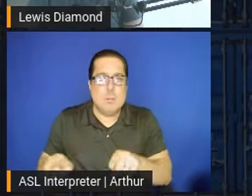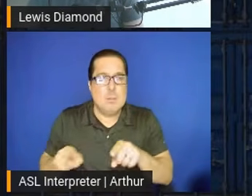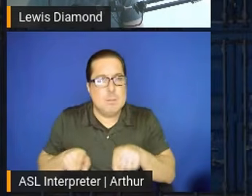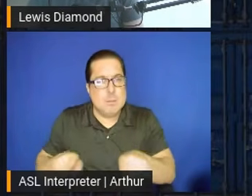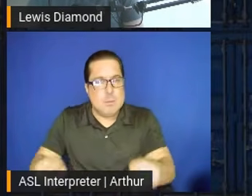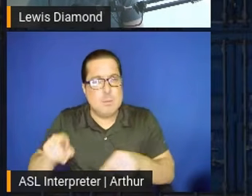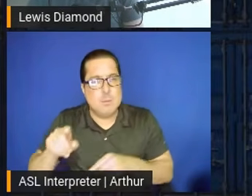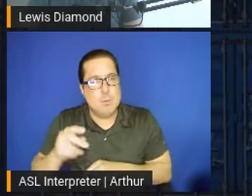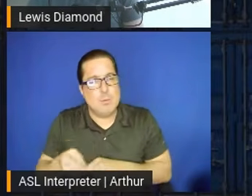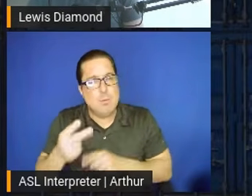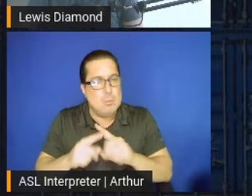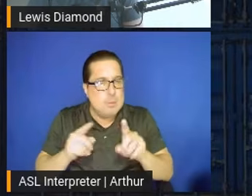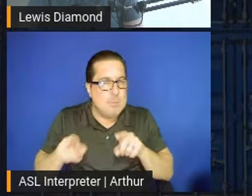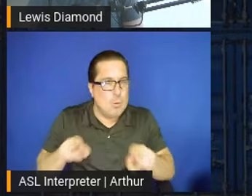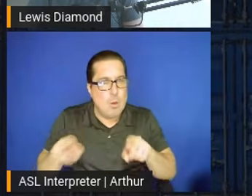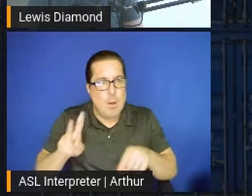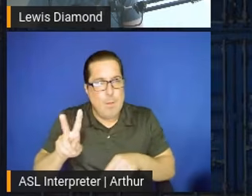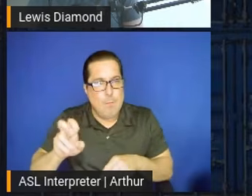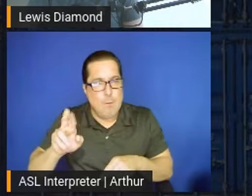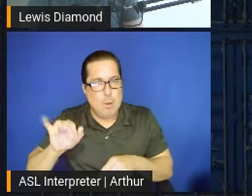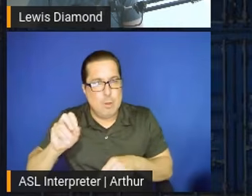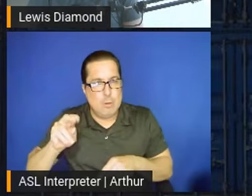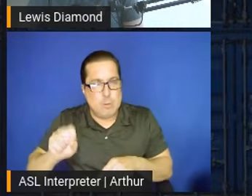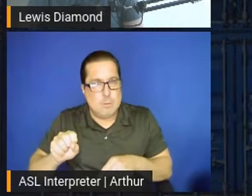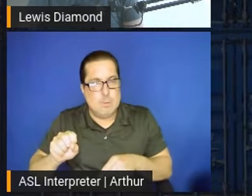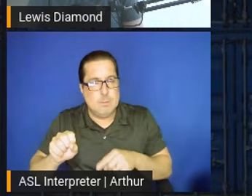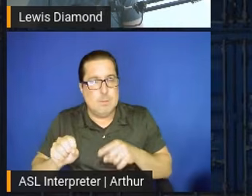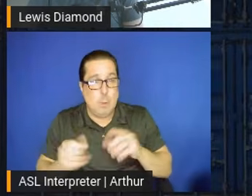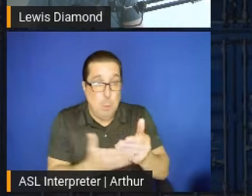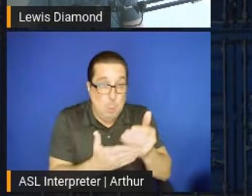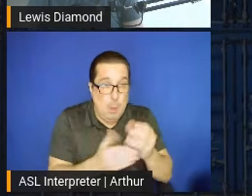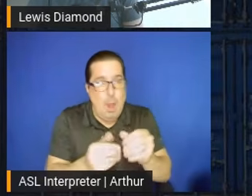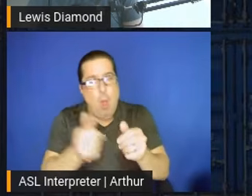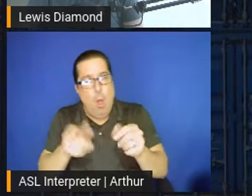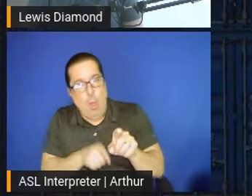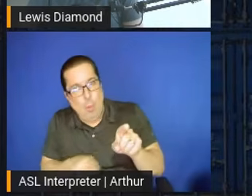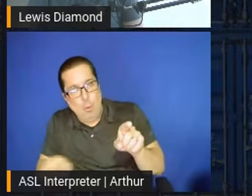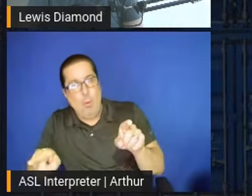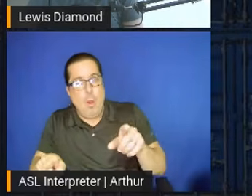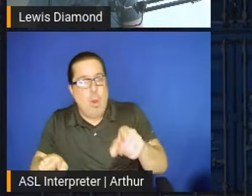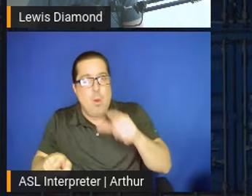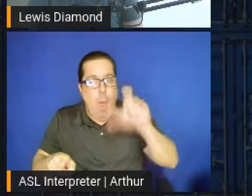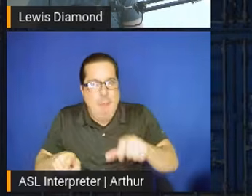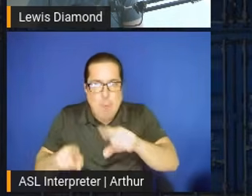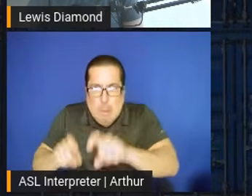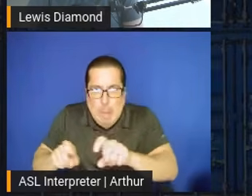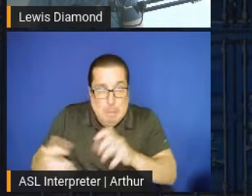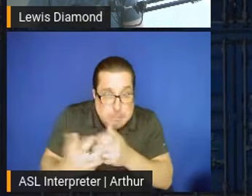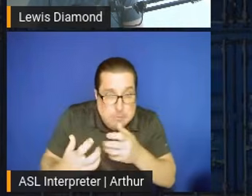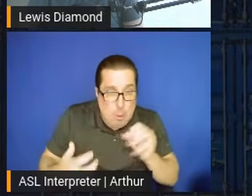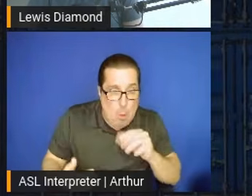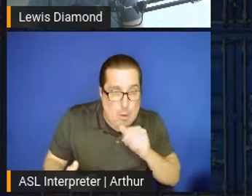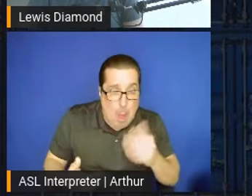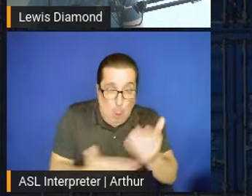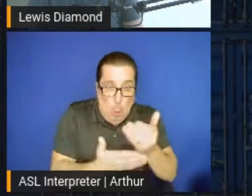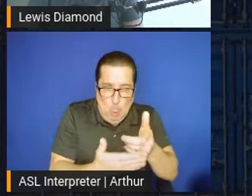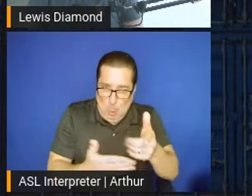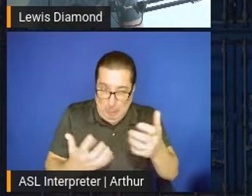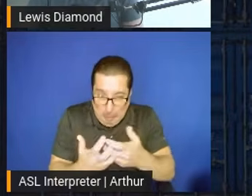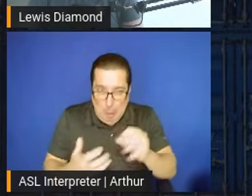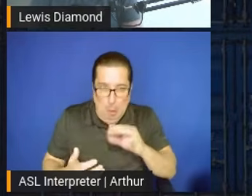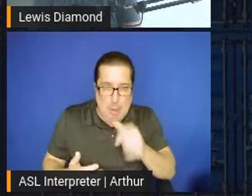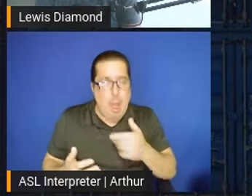with. And so that you don't have to do any of these compatibility testing. And we would do all the security